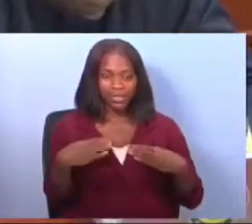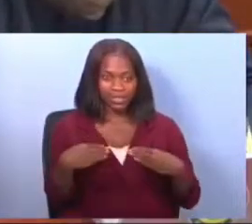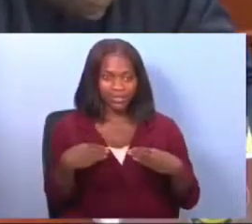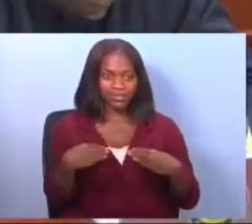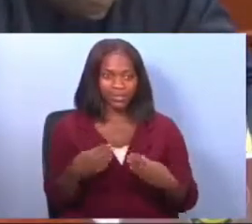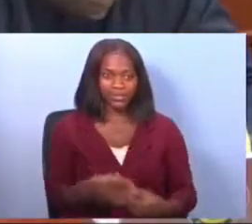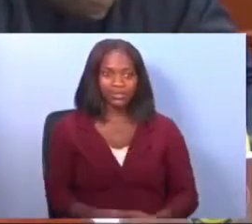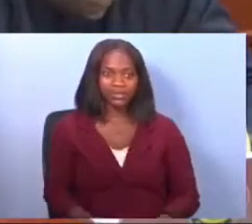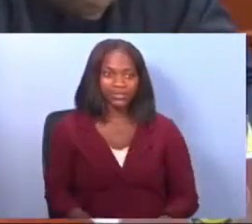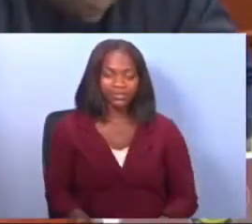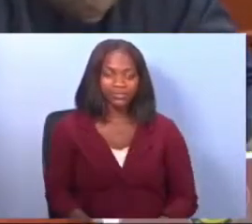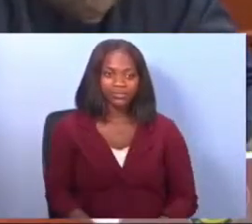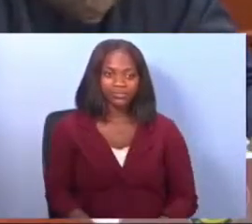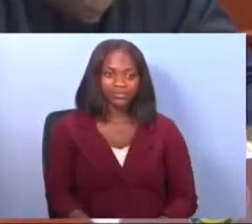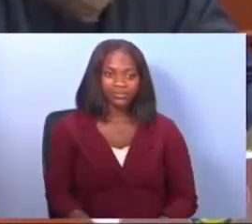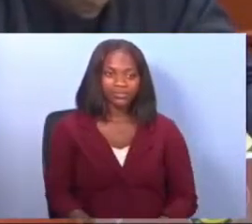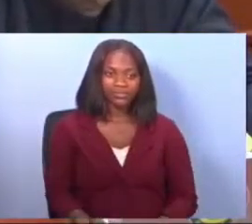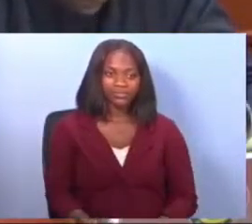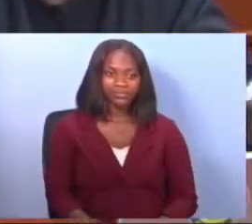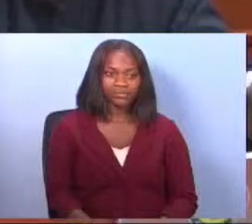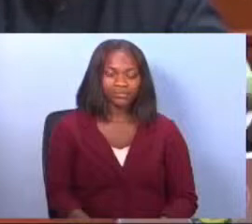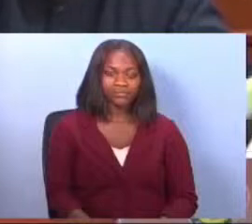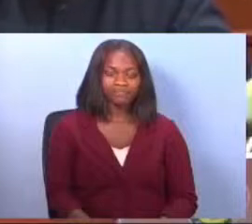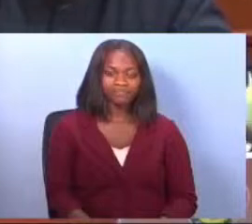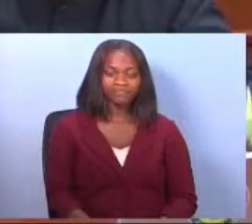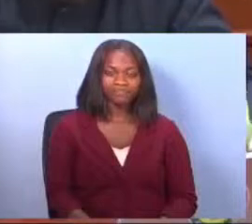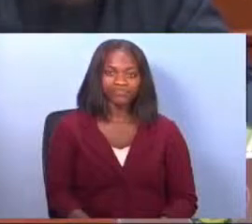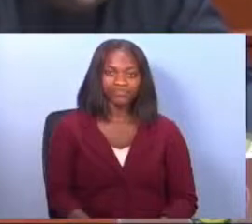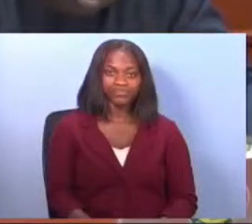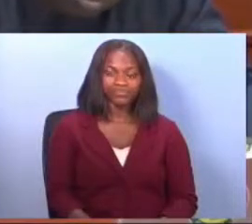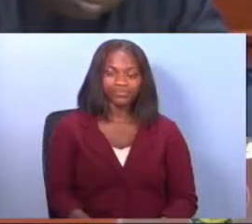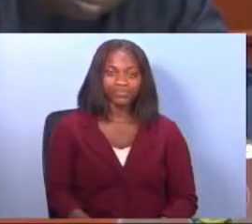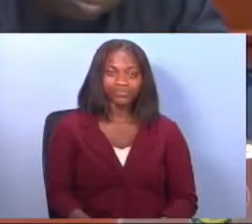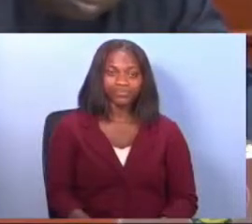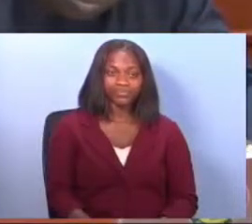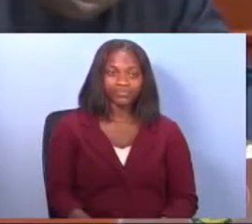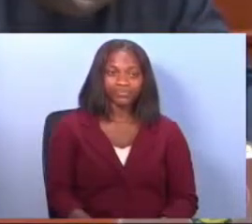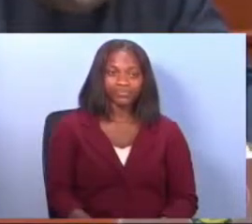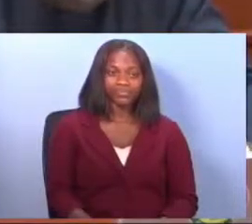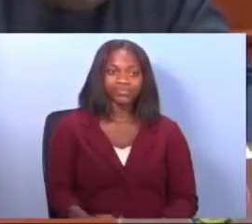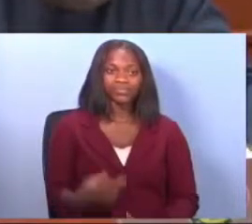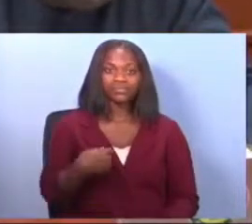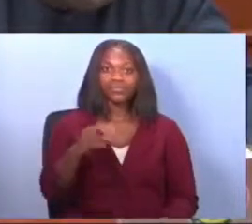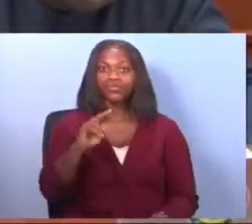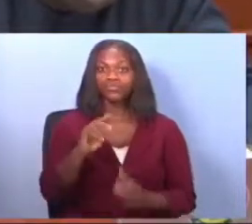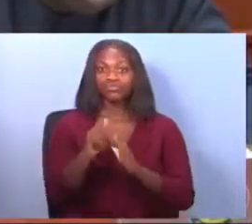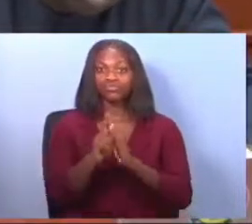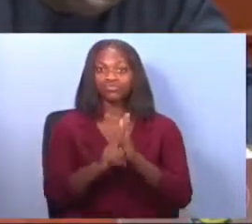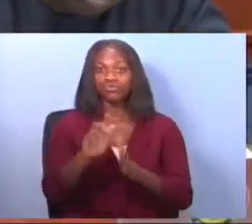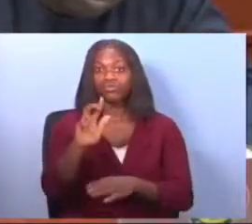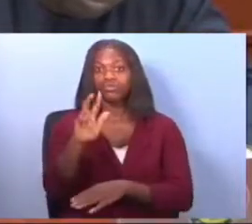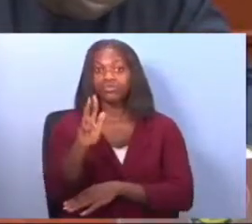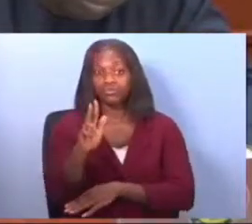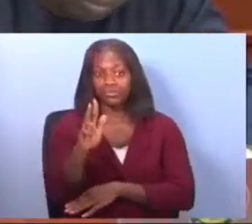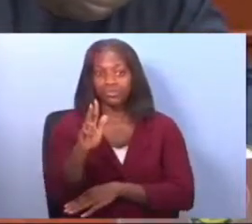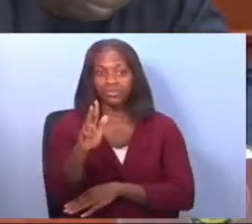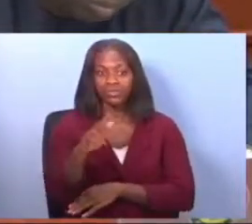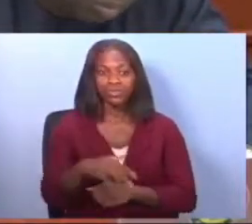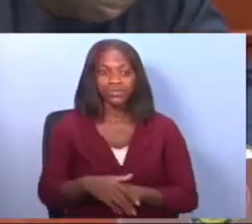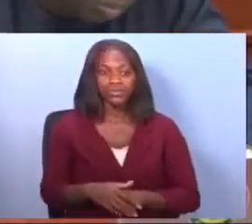Speaker, I will ground my application under Order 3 of the rules of the House, so